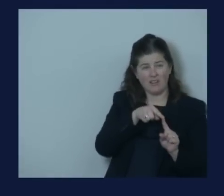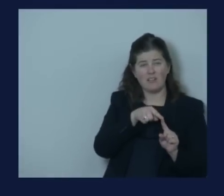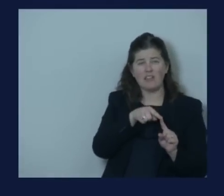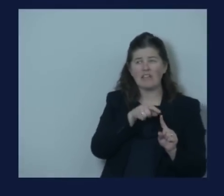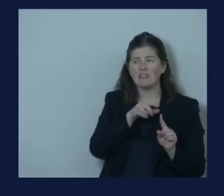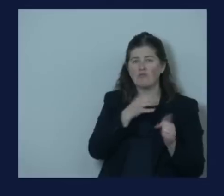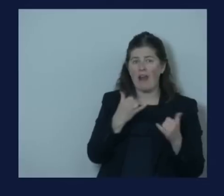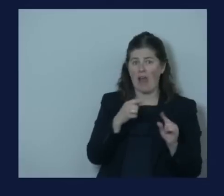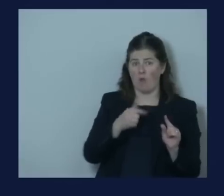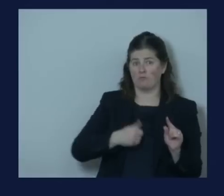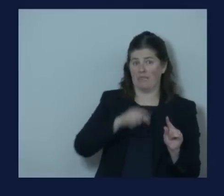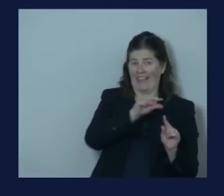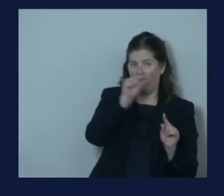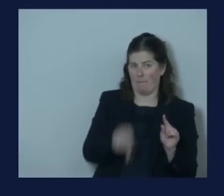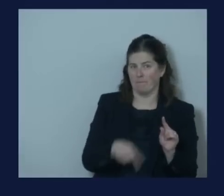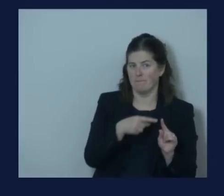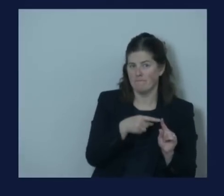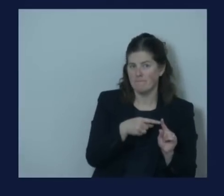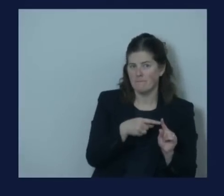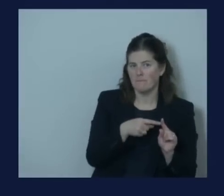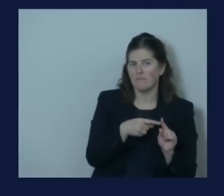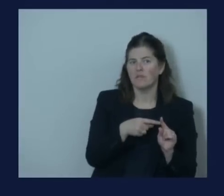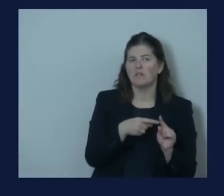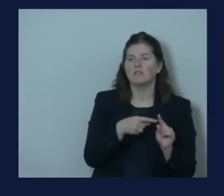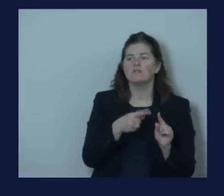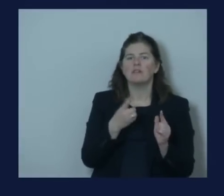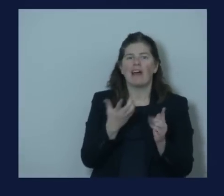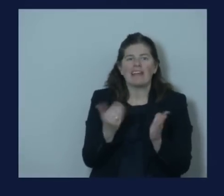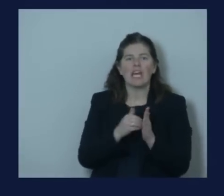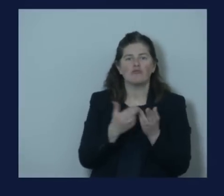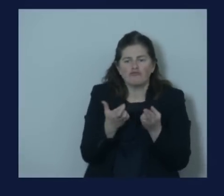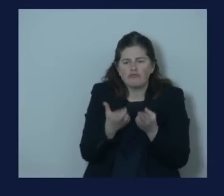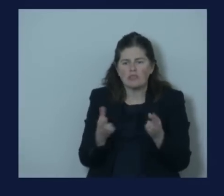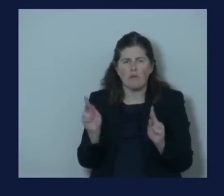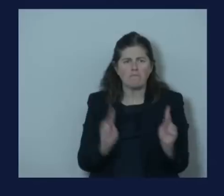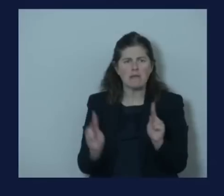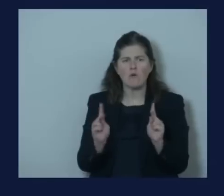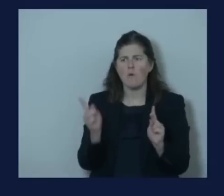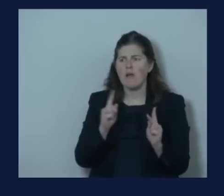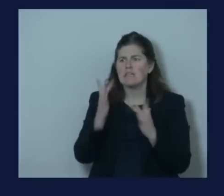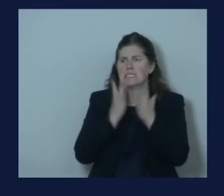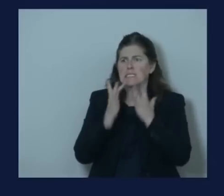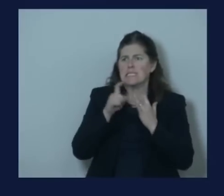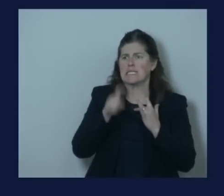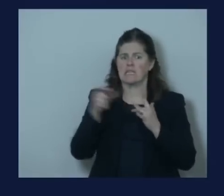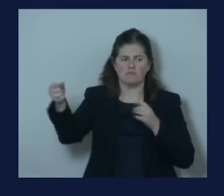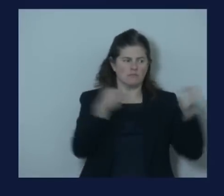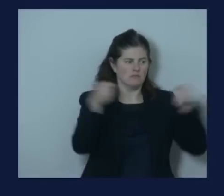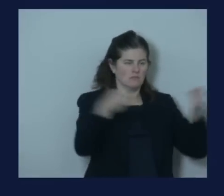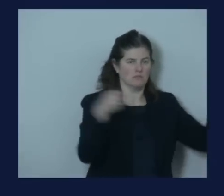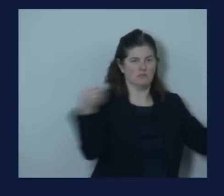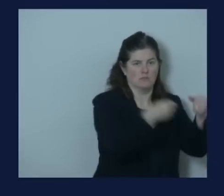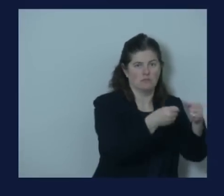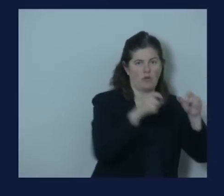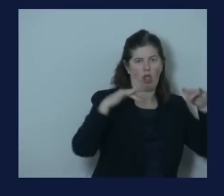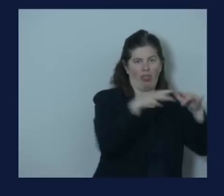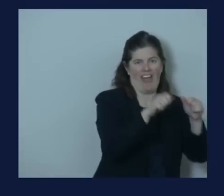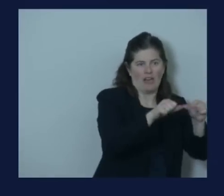Gallup right now. This is about moving resources to places where New Mexicans need us. So we're doing